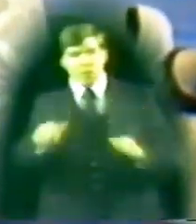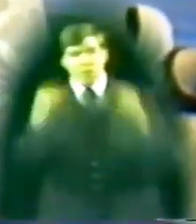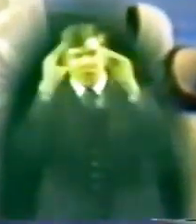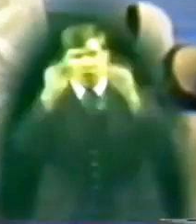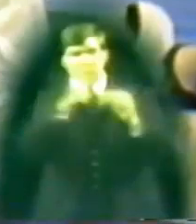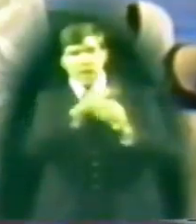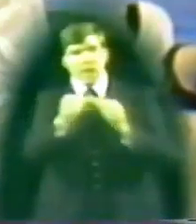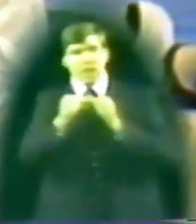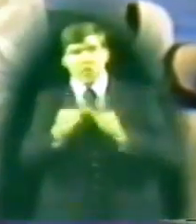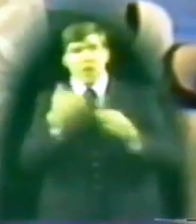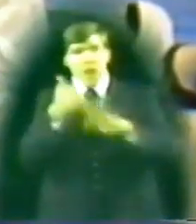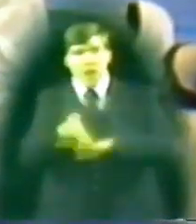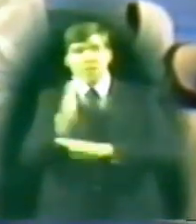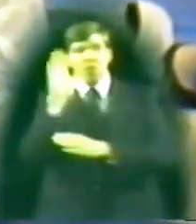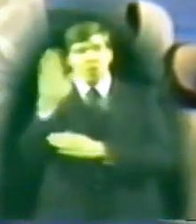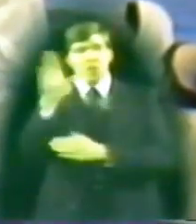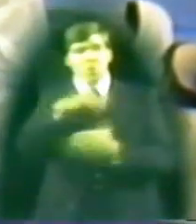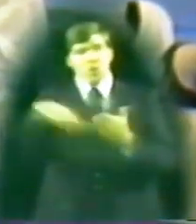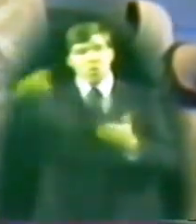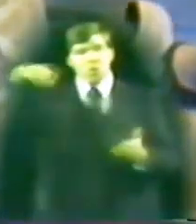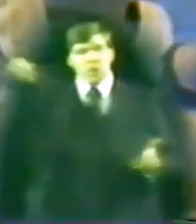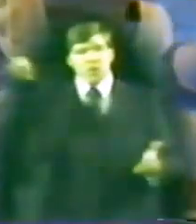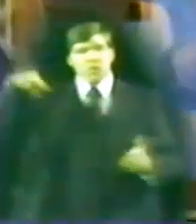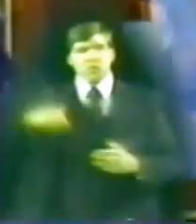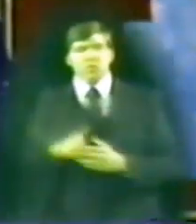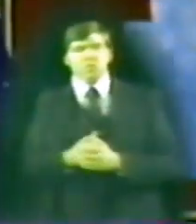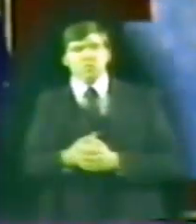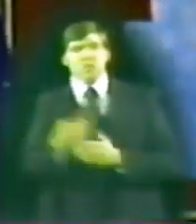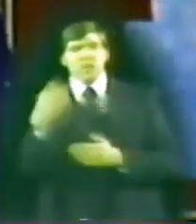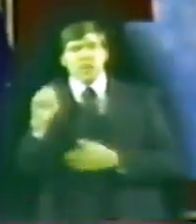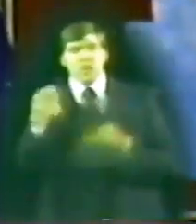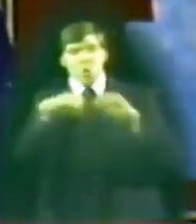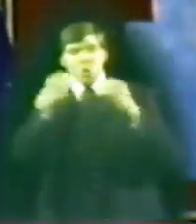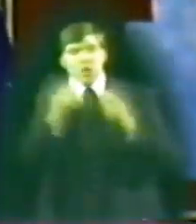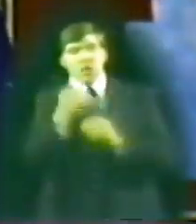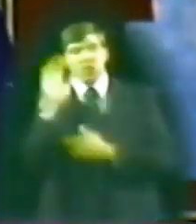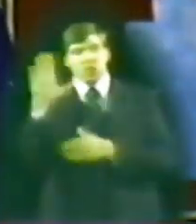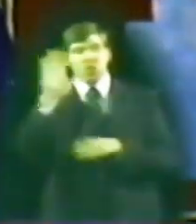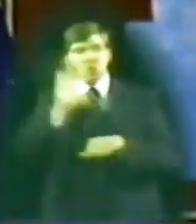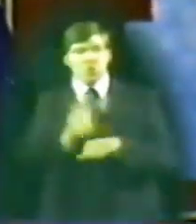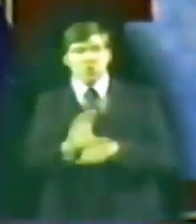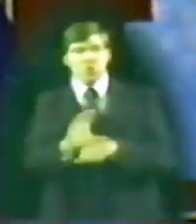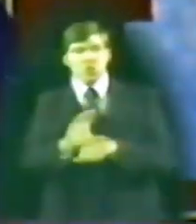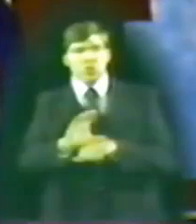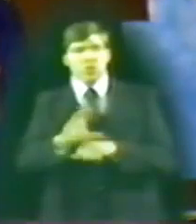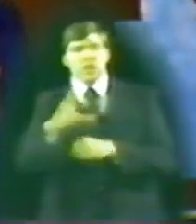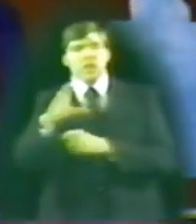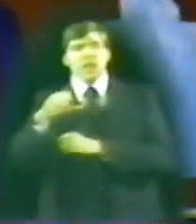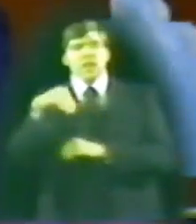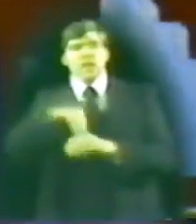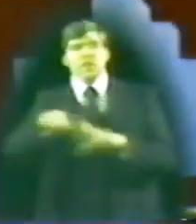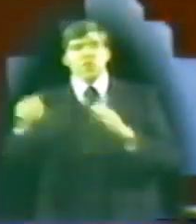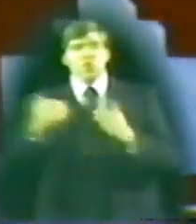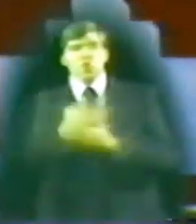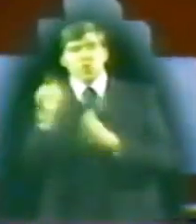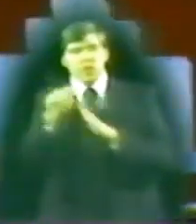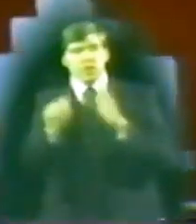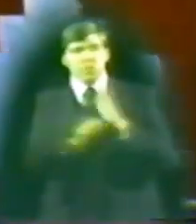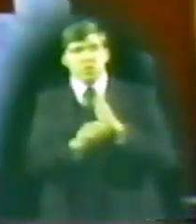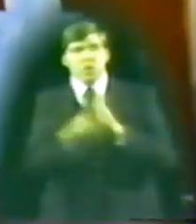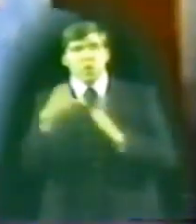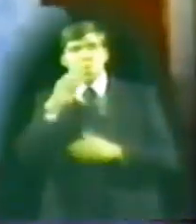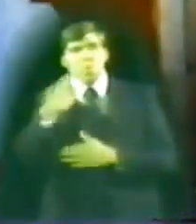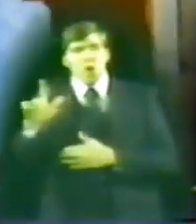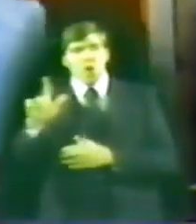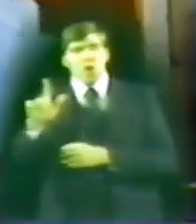and continued even after his resurrection. He organized his church. In the New Testament, the Apostle Paul